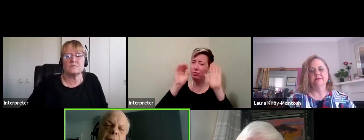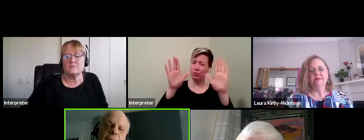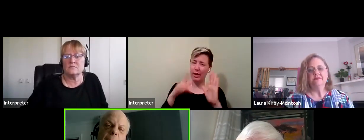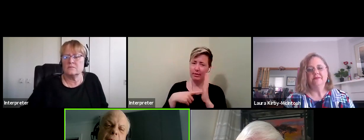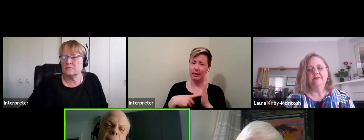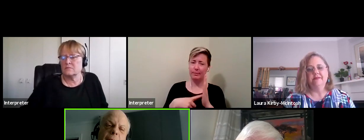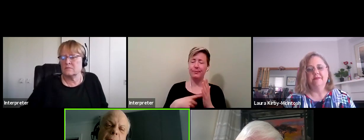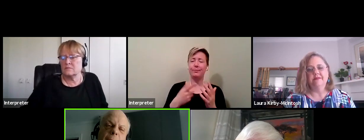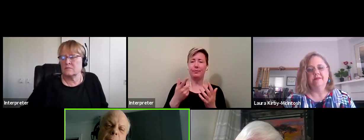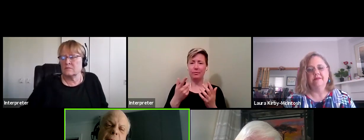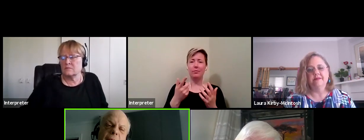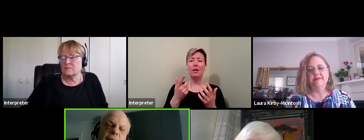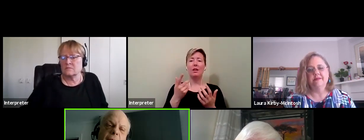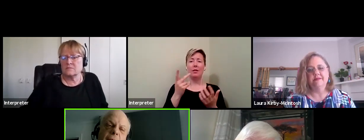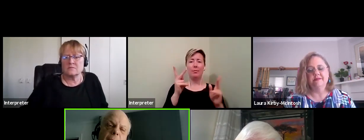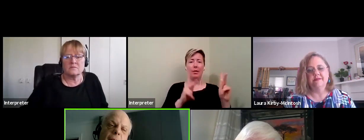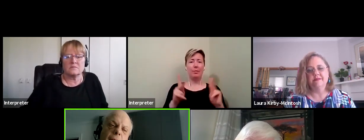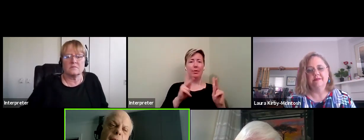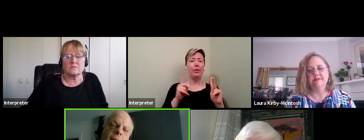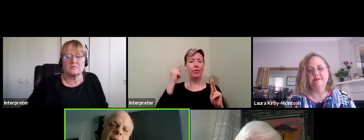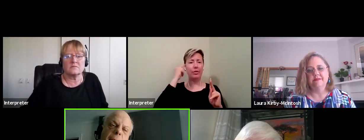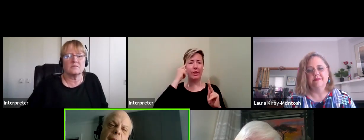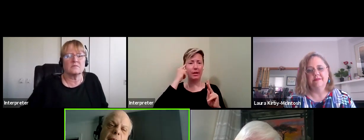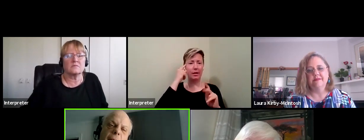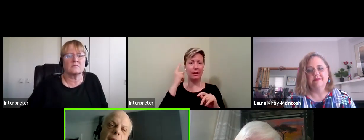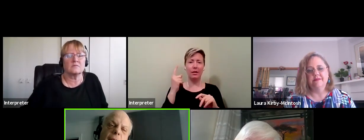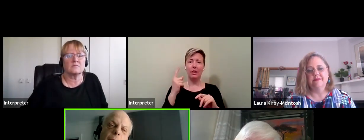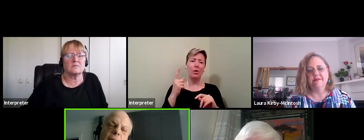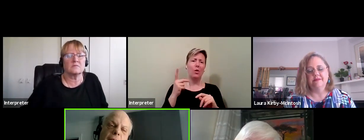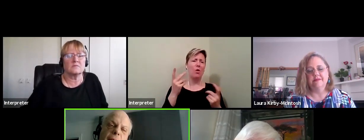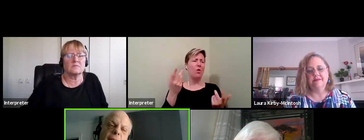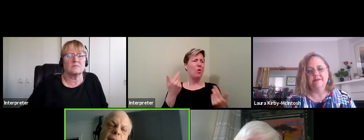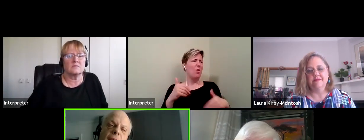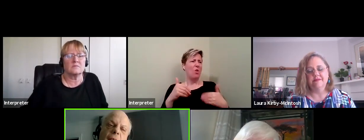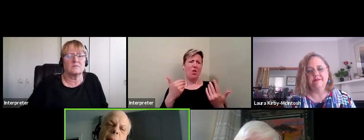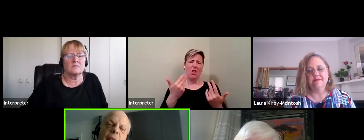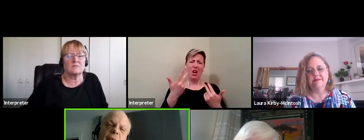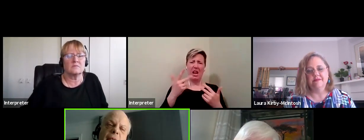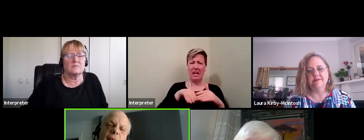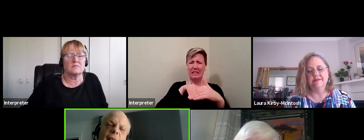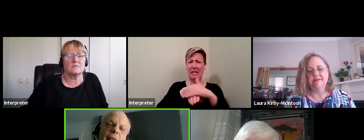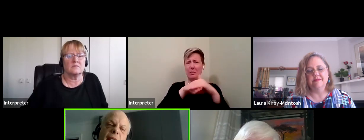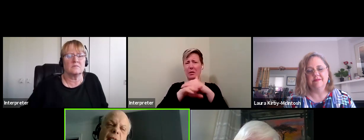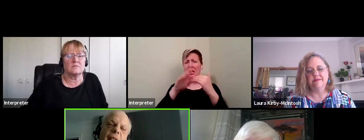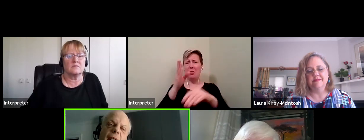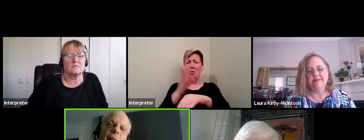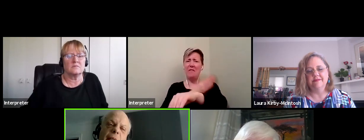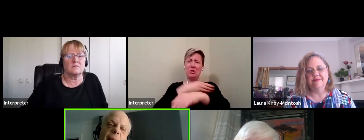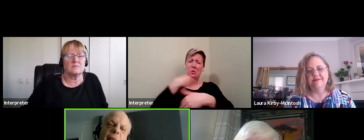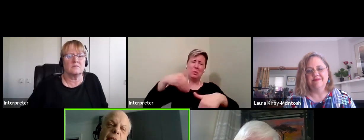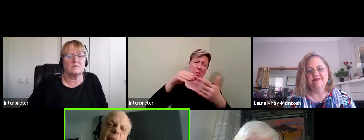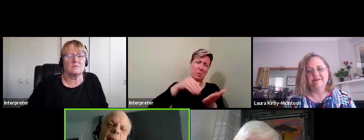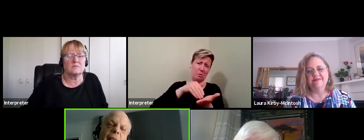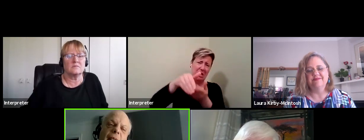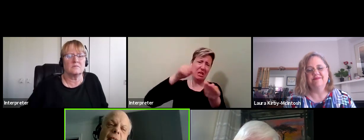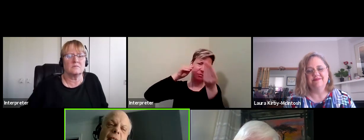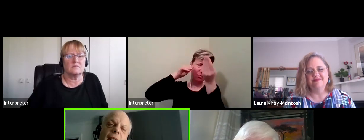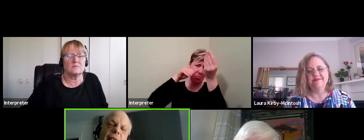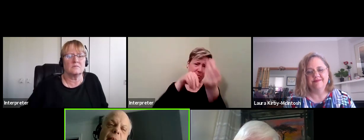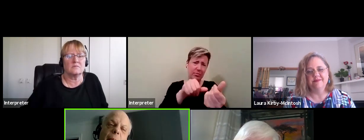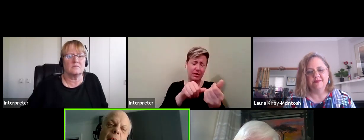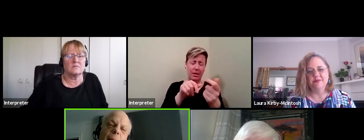environment accessibility, some people have this stereotype that it all costs millions of dollars, which is false. But just deciding in a grocery store to make